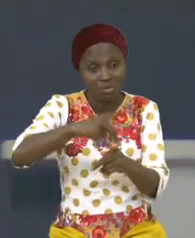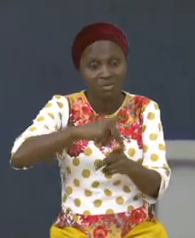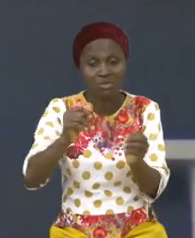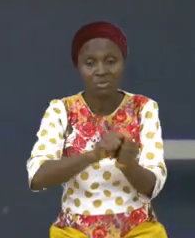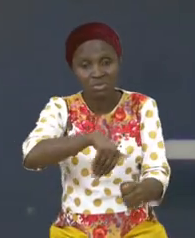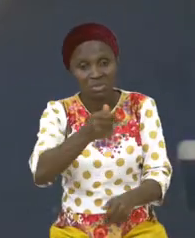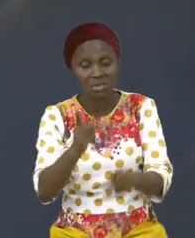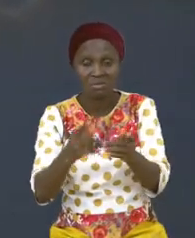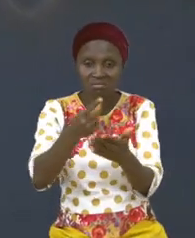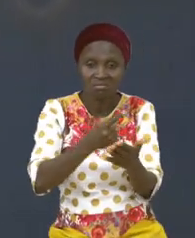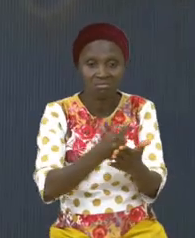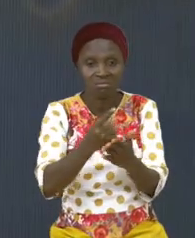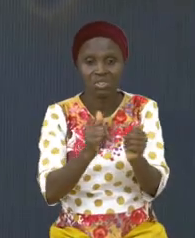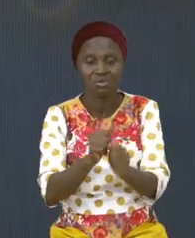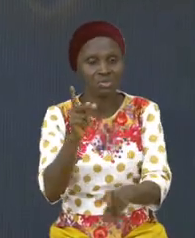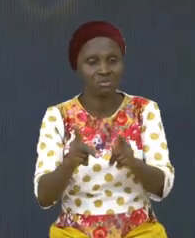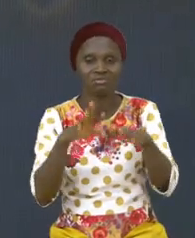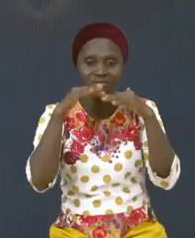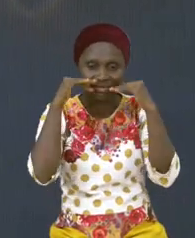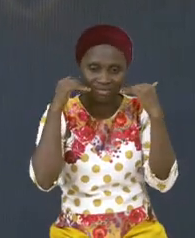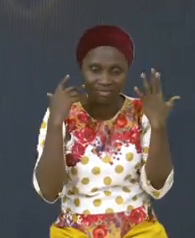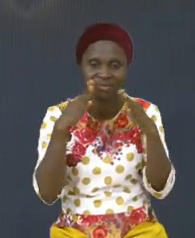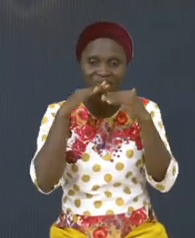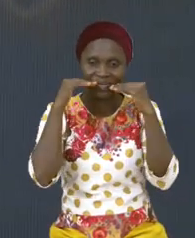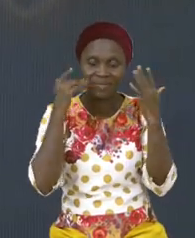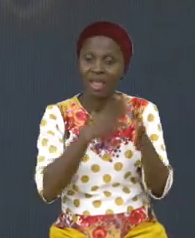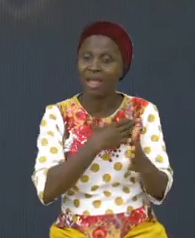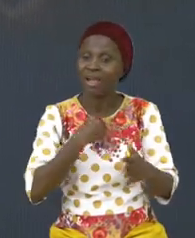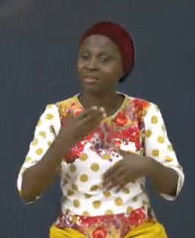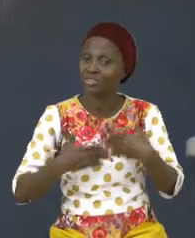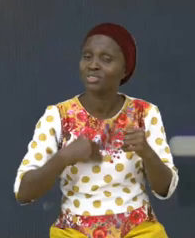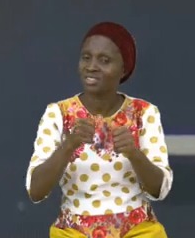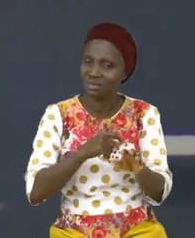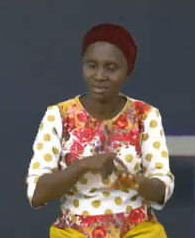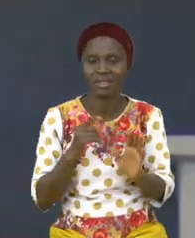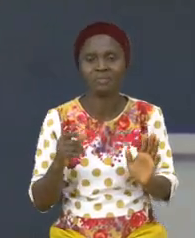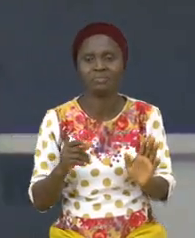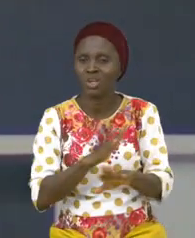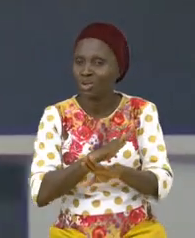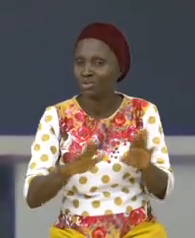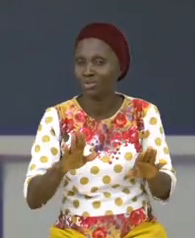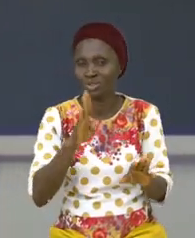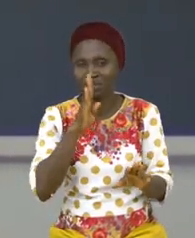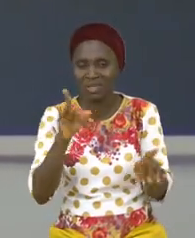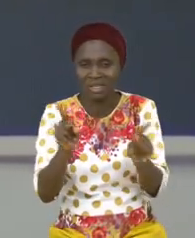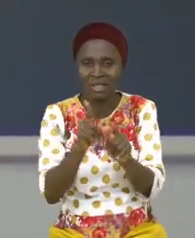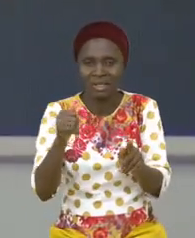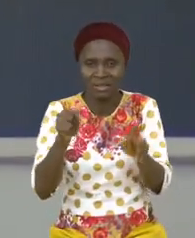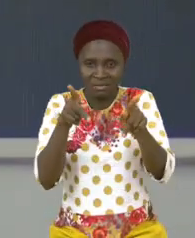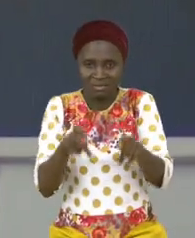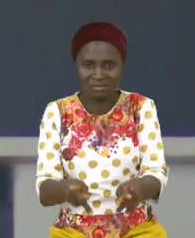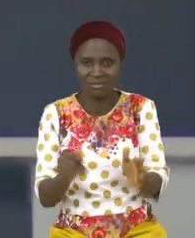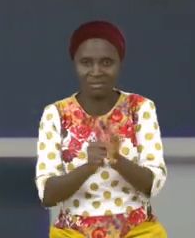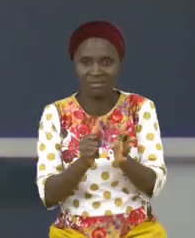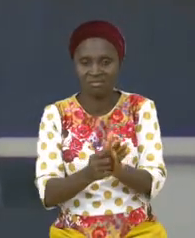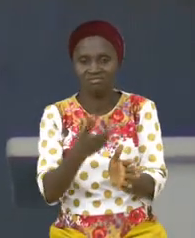people. Wear a smile and rejoice every time. And don't be a cranky fellow, a fellow that